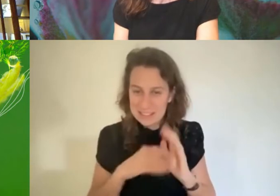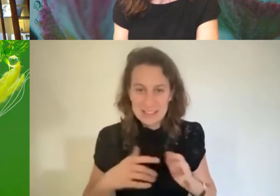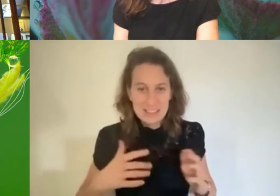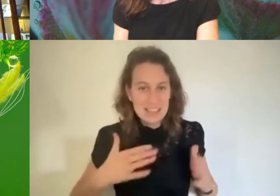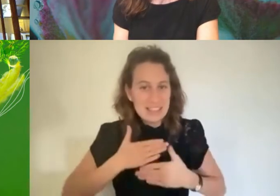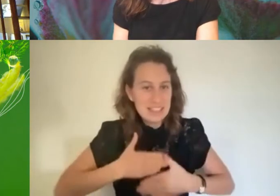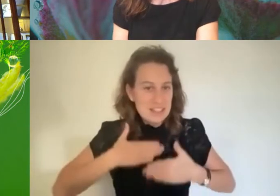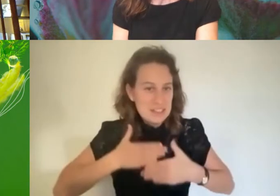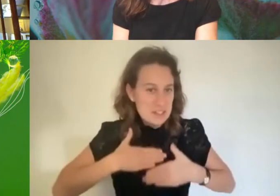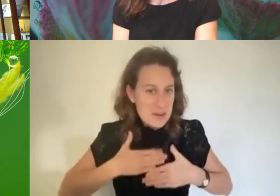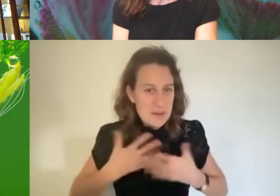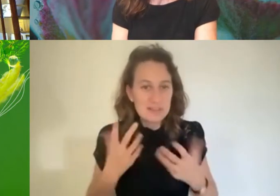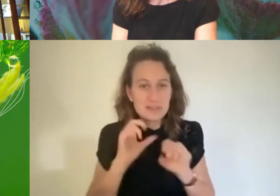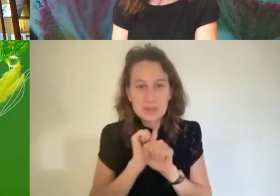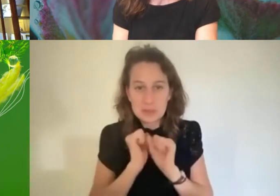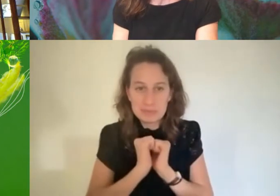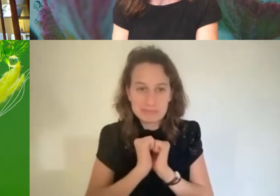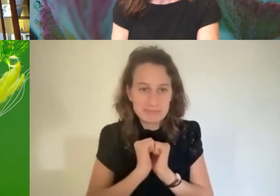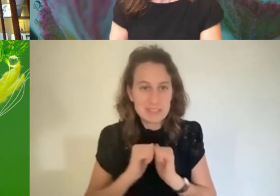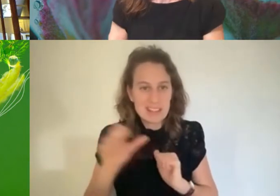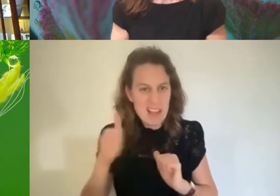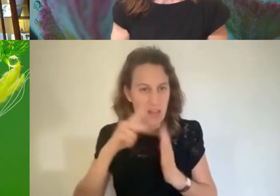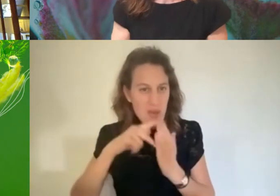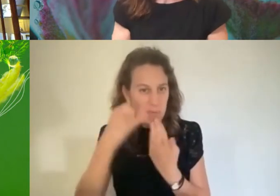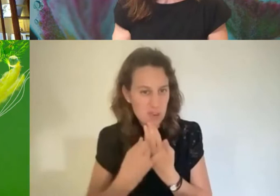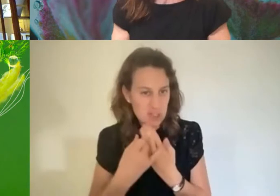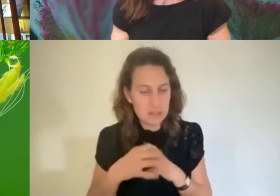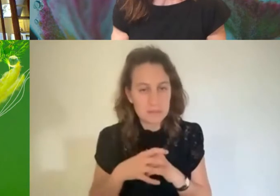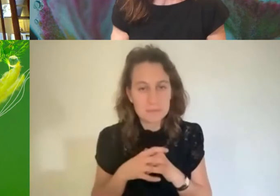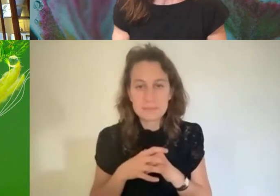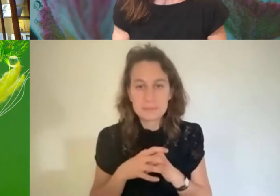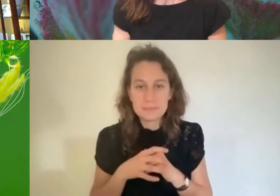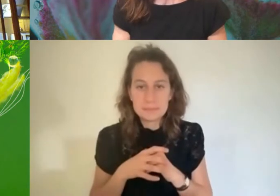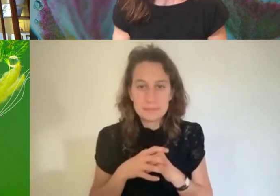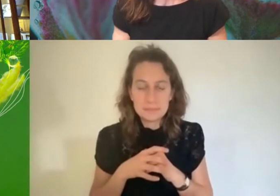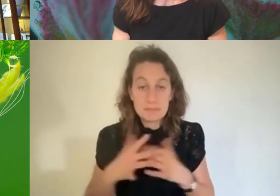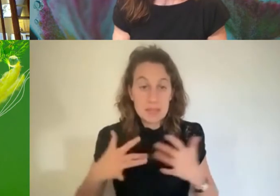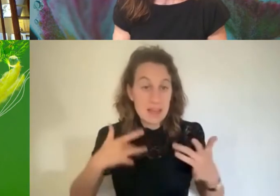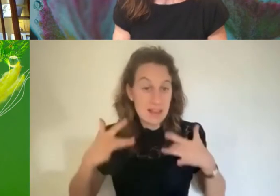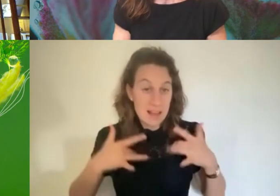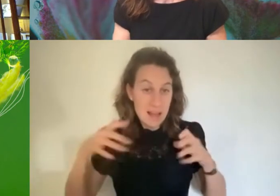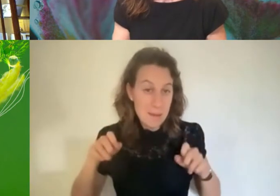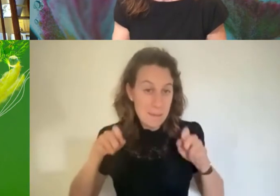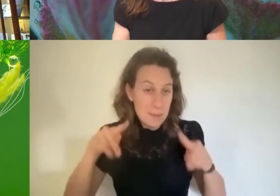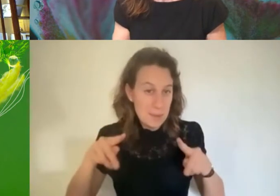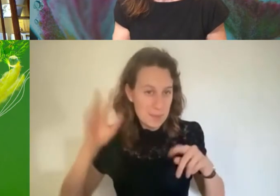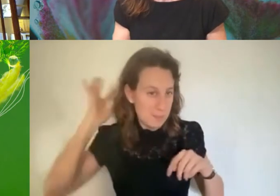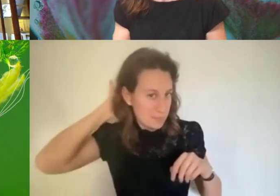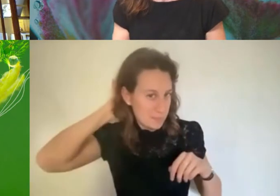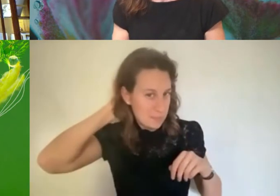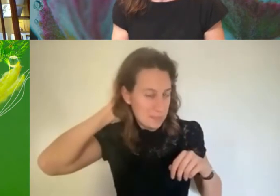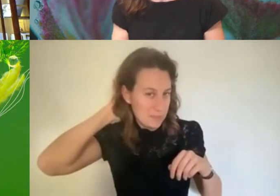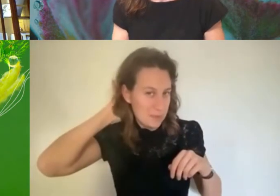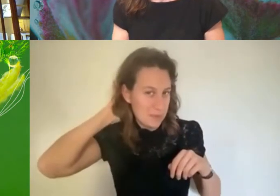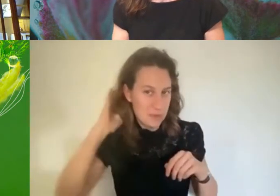enjoyed working with you with the skateboard project. And I was really excited about the opportunity to show at the